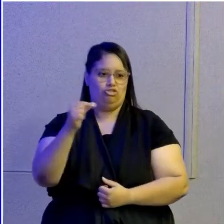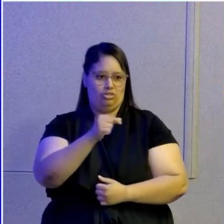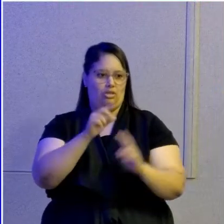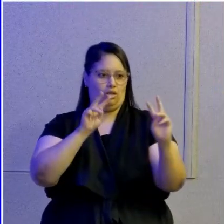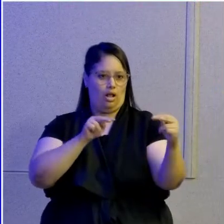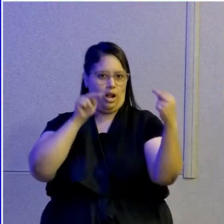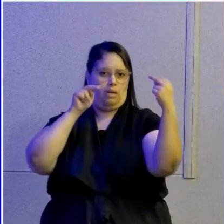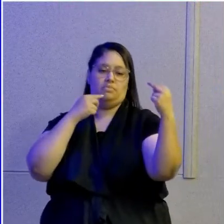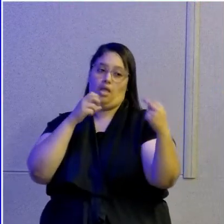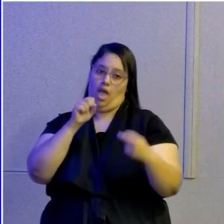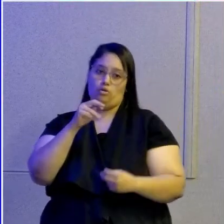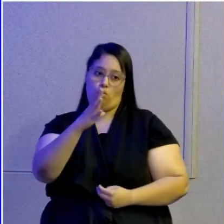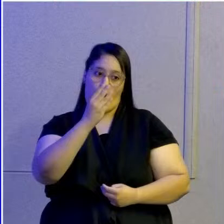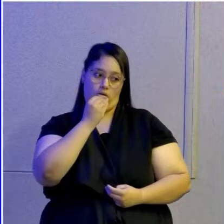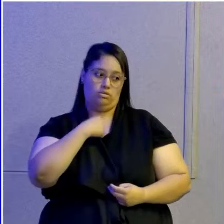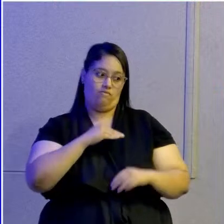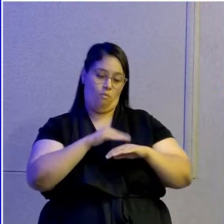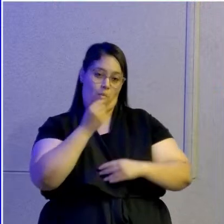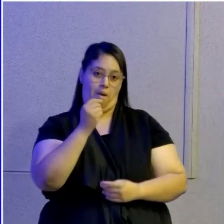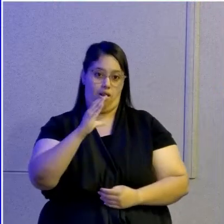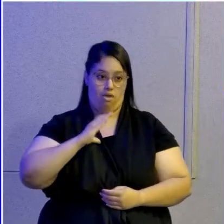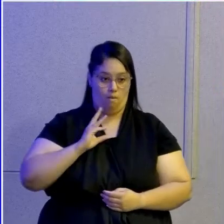says, Angus, you're going to ask for more money.